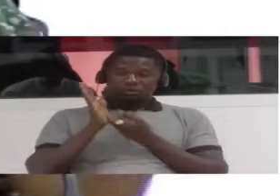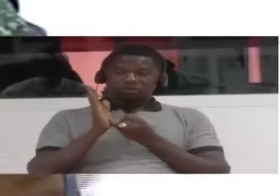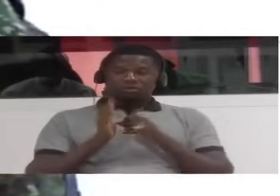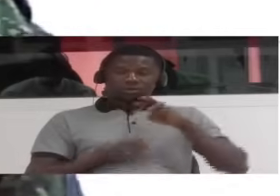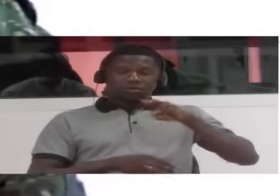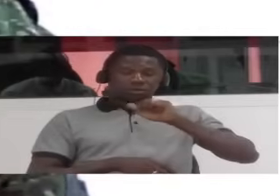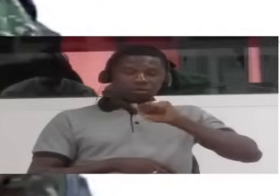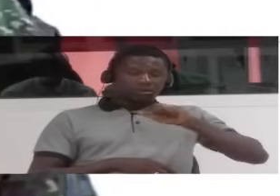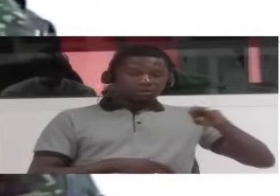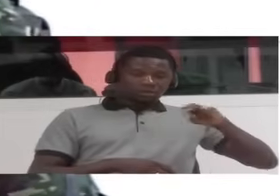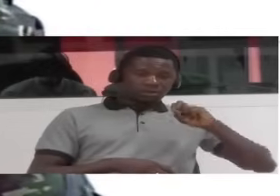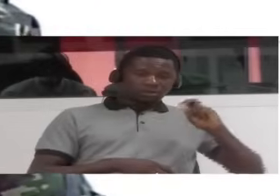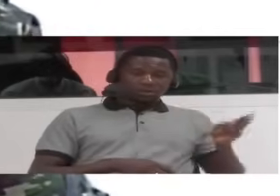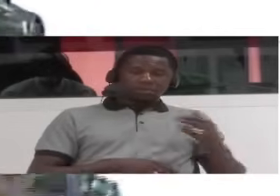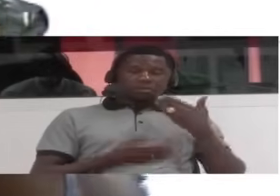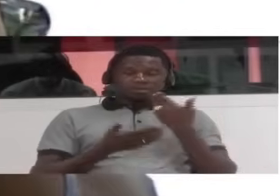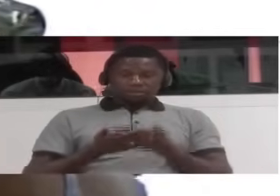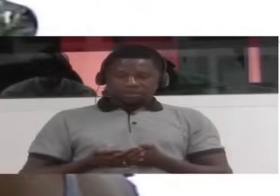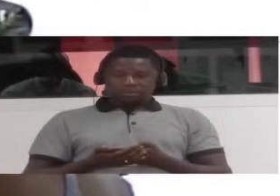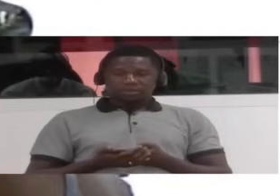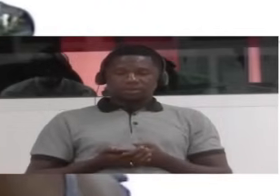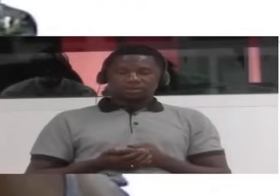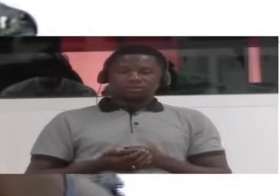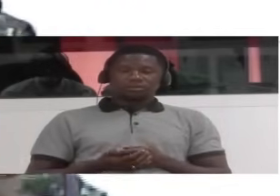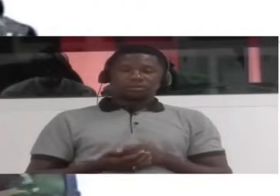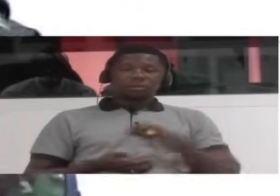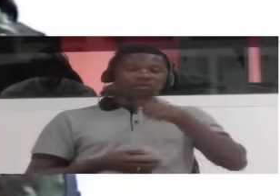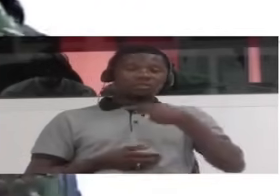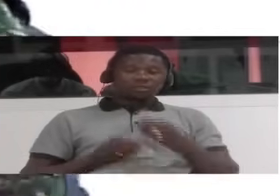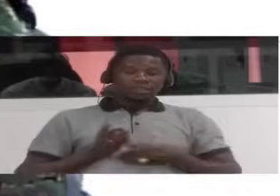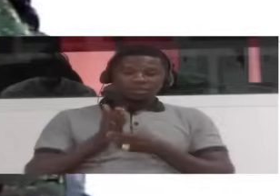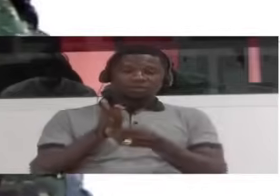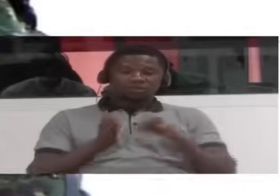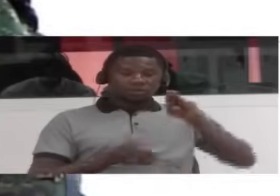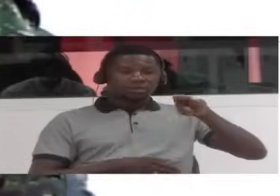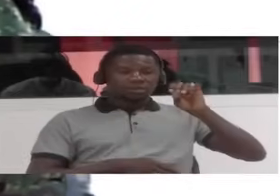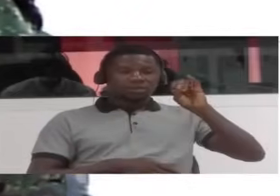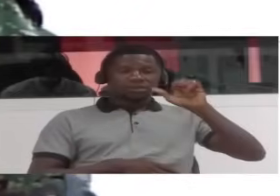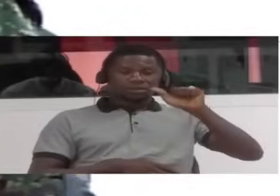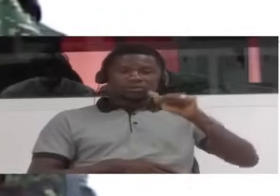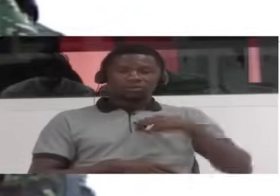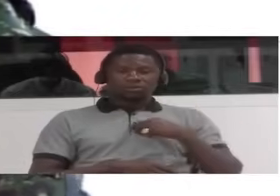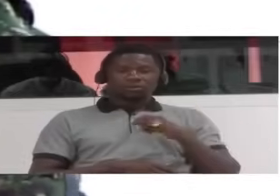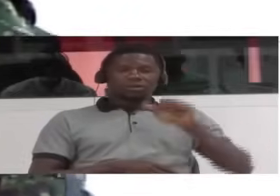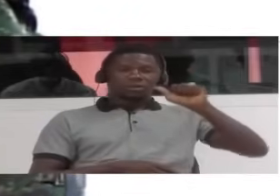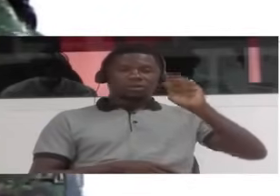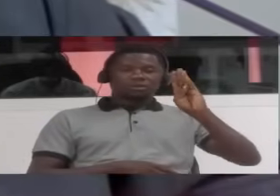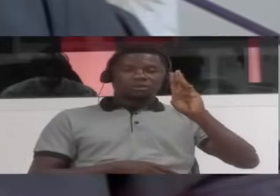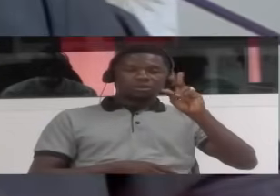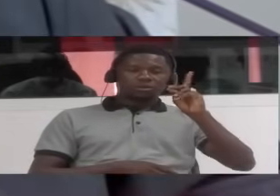has passed, then the then director of NI was this Kujabi, Ablai